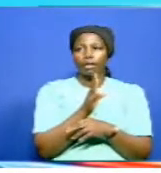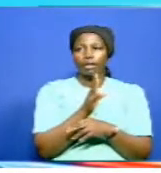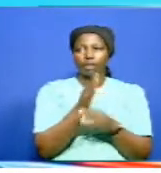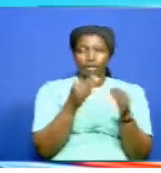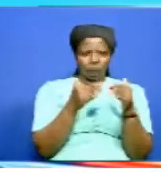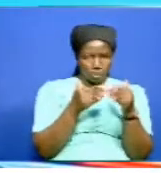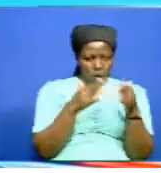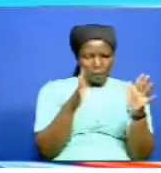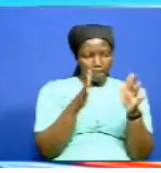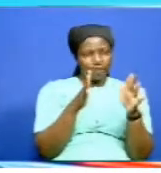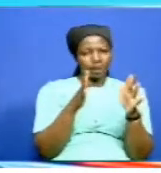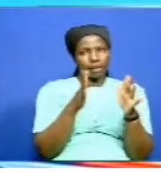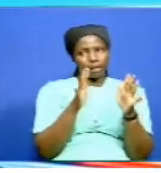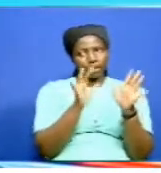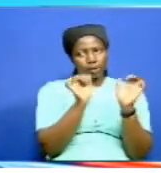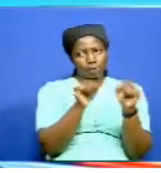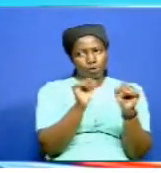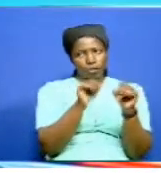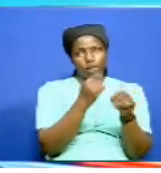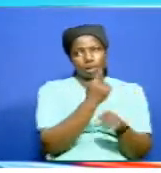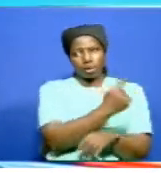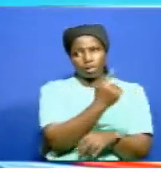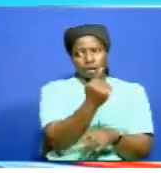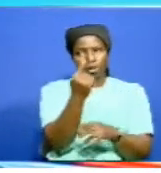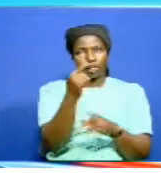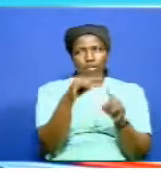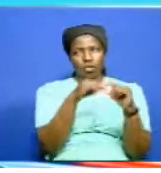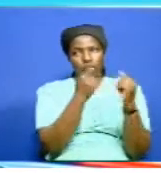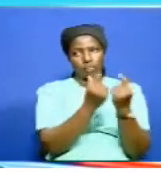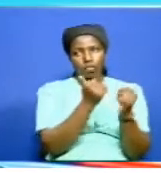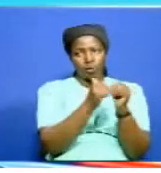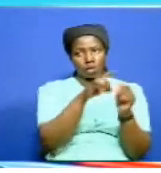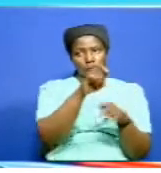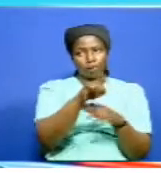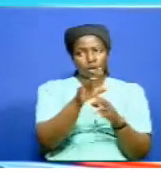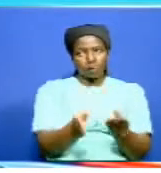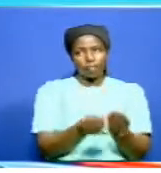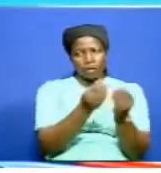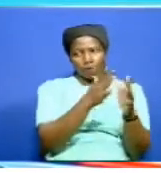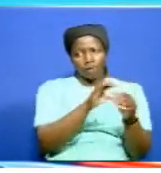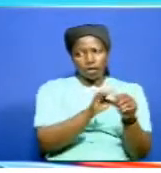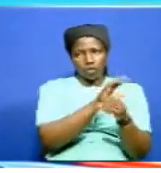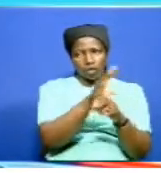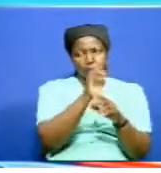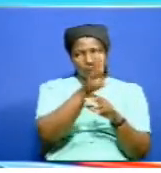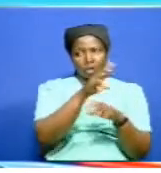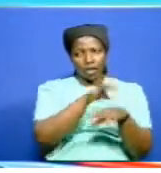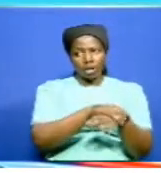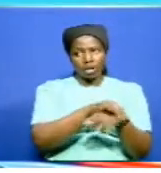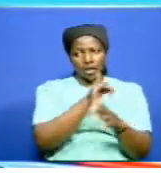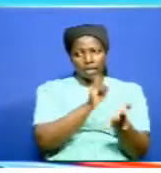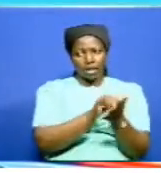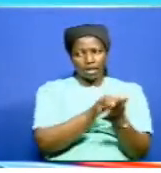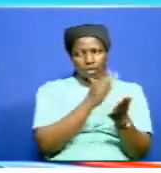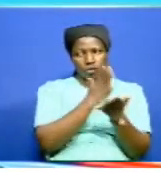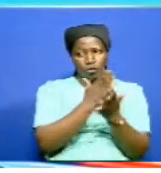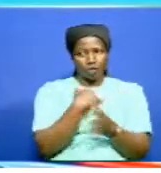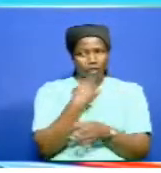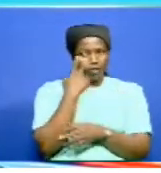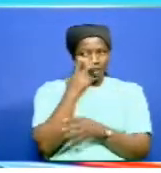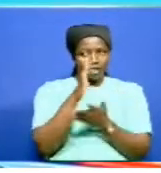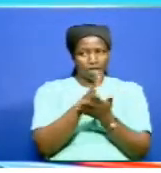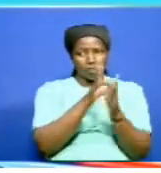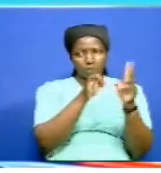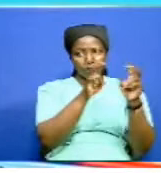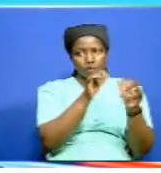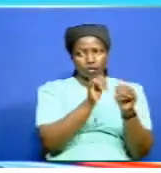transparent as possible, and each and every group that is supposed to get the COVID vaccine will get that? Of course, we've seen some issues